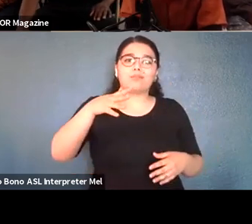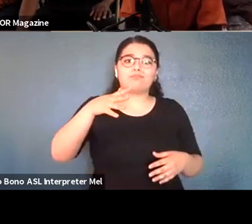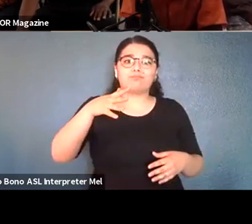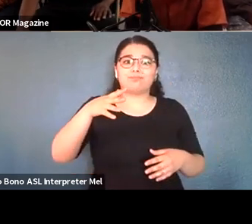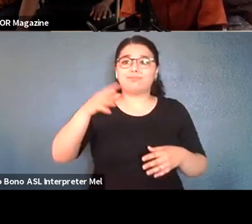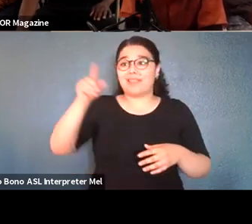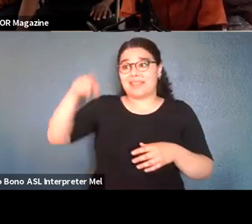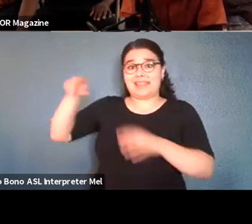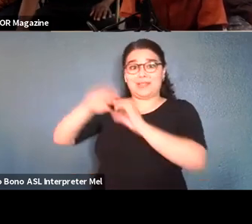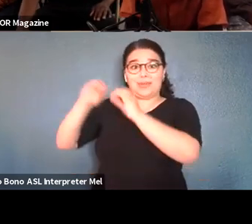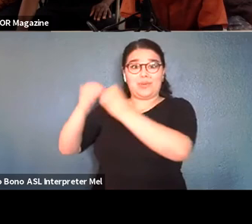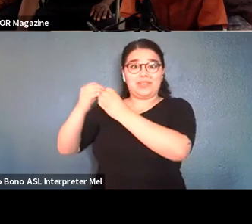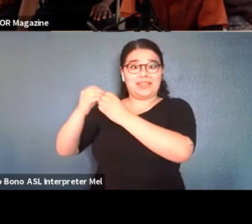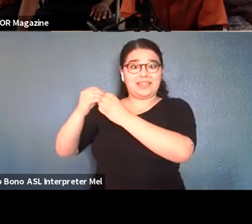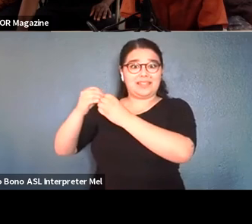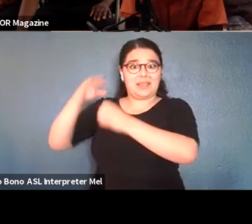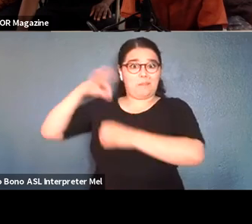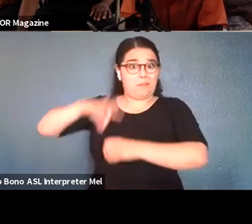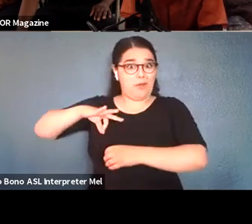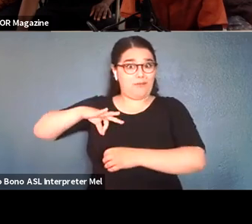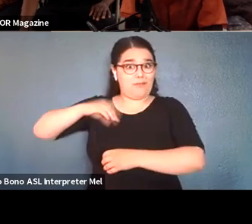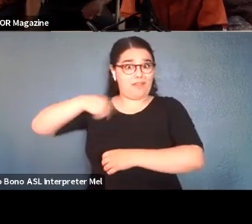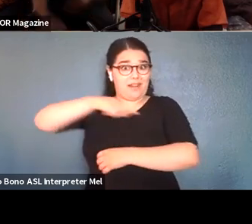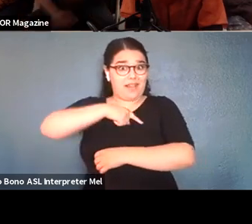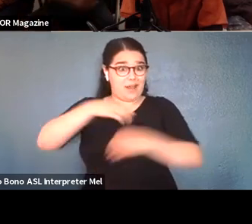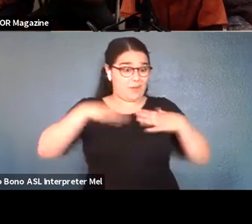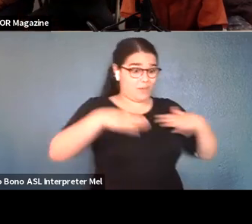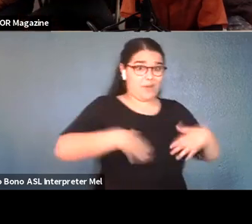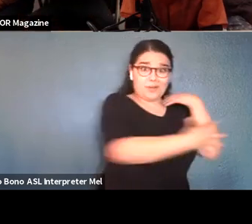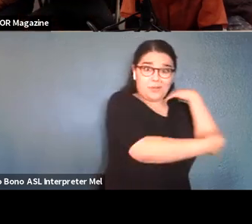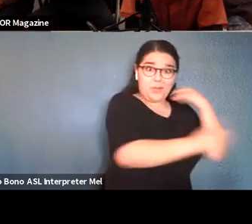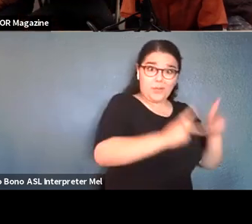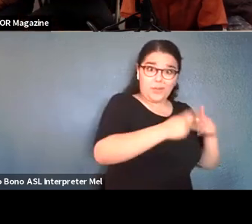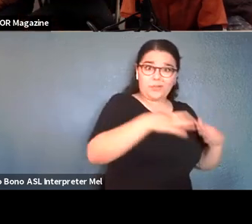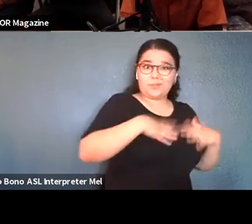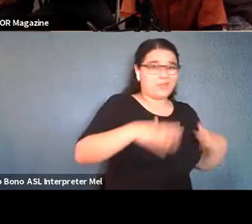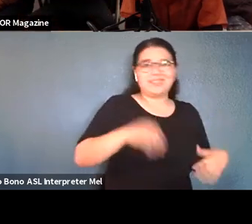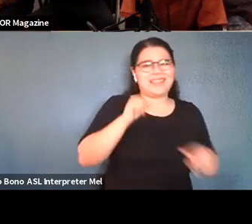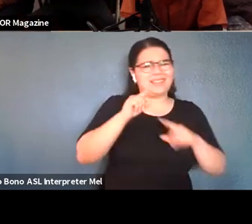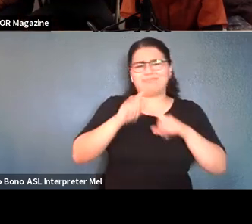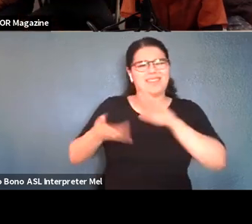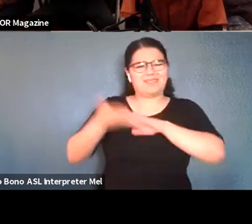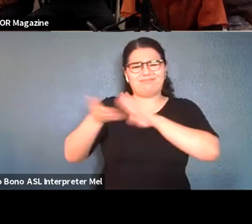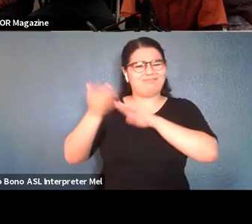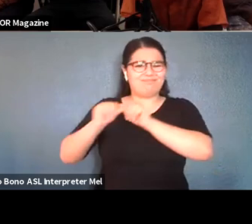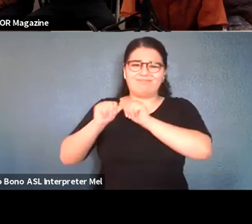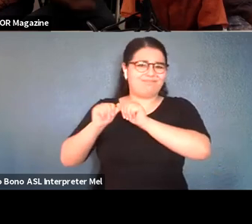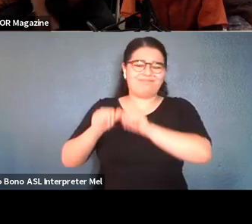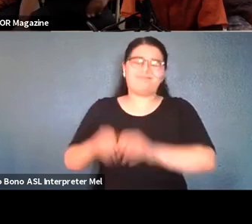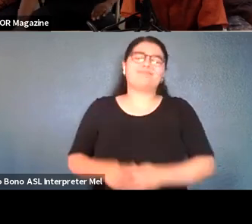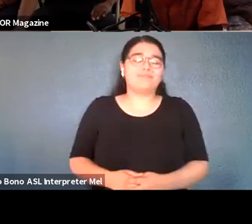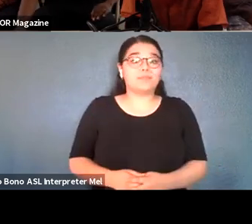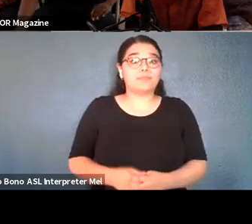our bodies without us. So we're gonna be talking a little bit about where we are